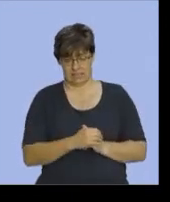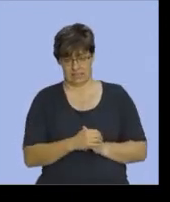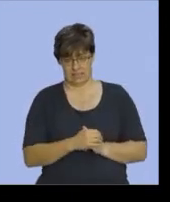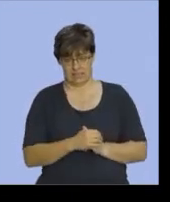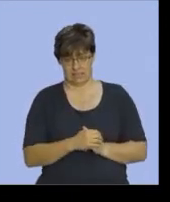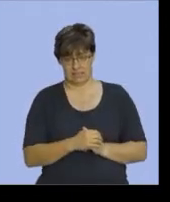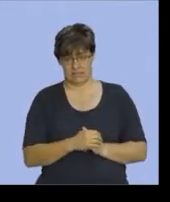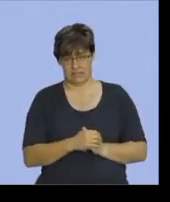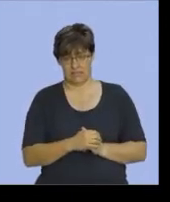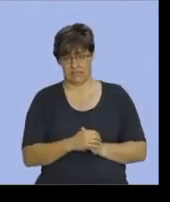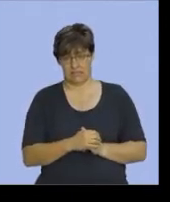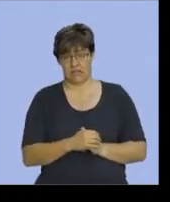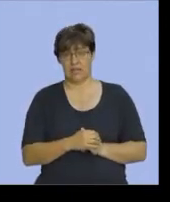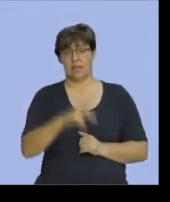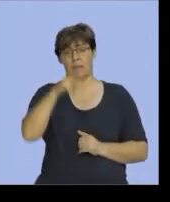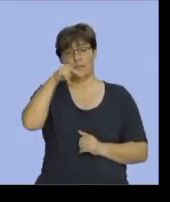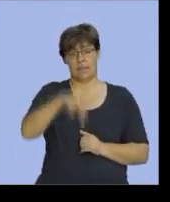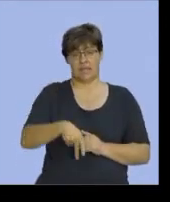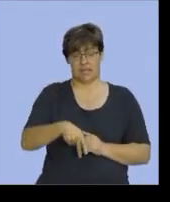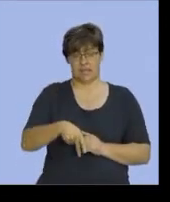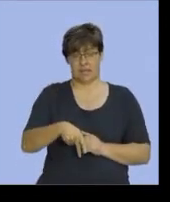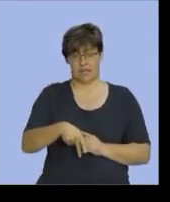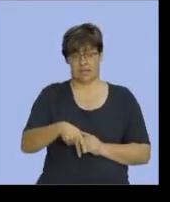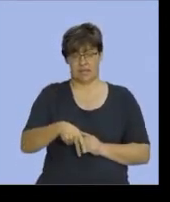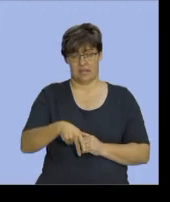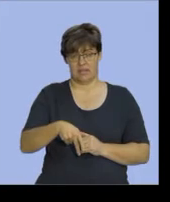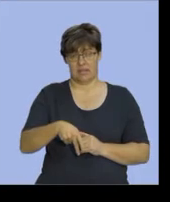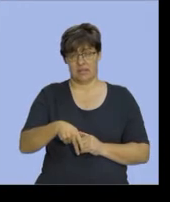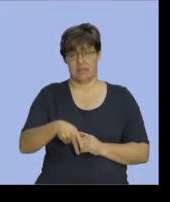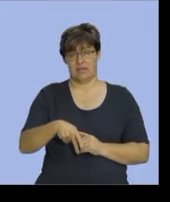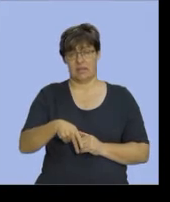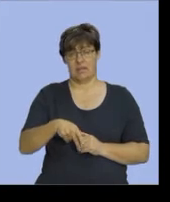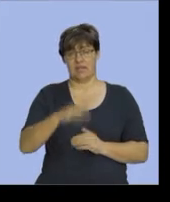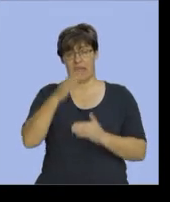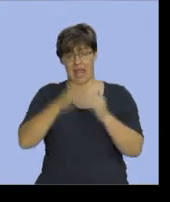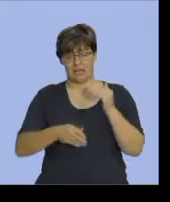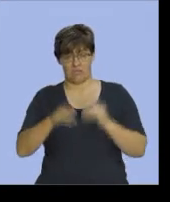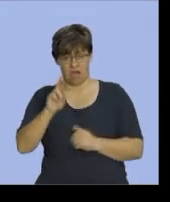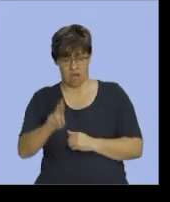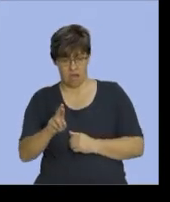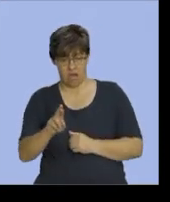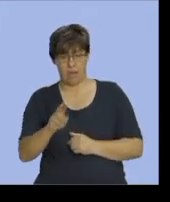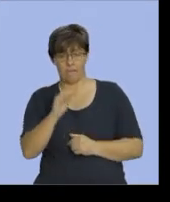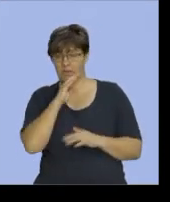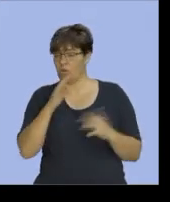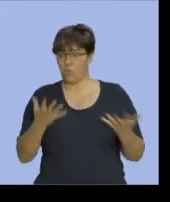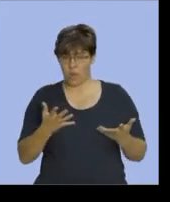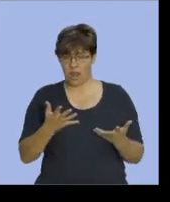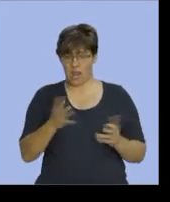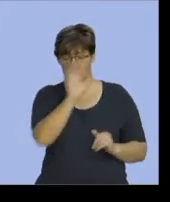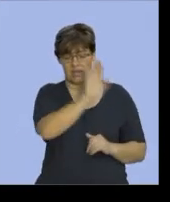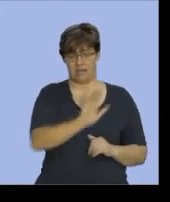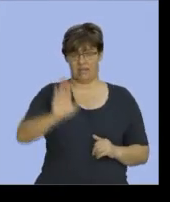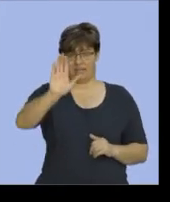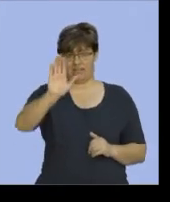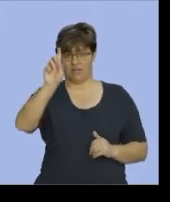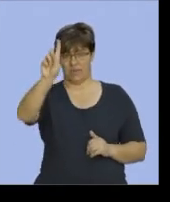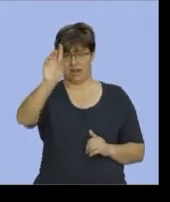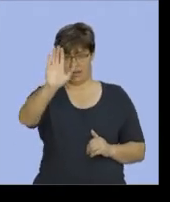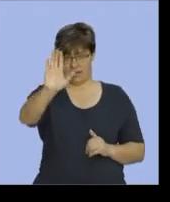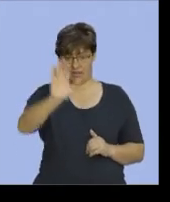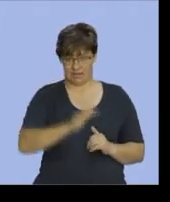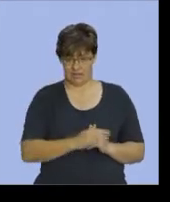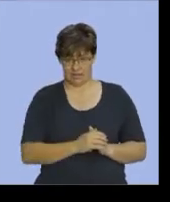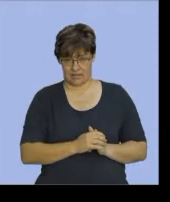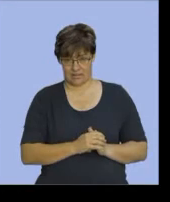degrees, right? Then the point P at the end of R will then be in quadrant 1. And what do I